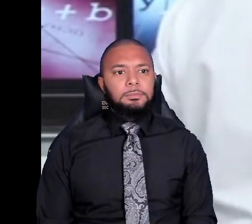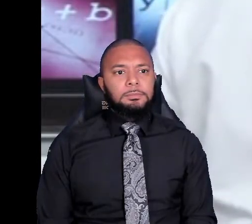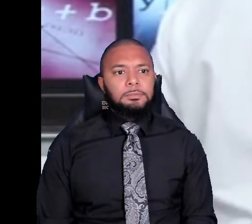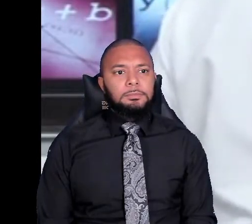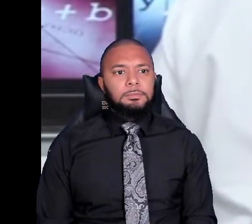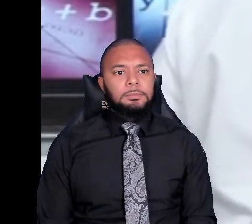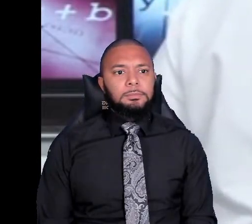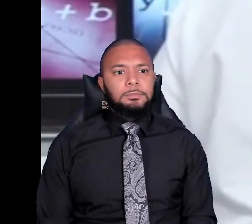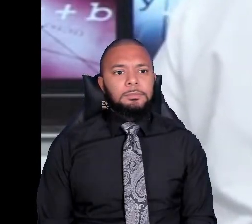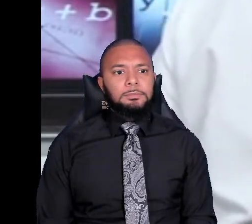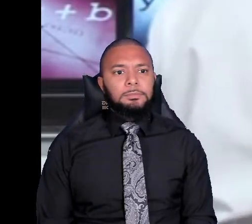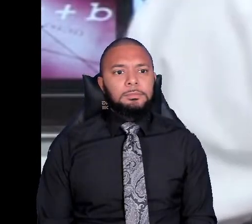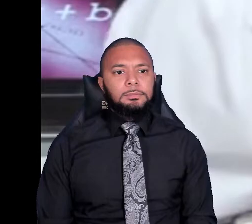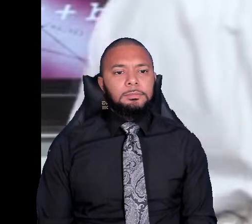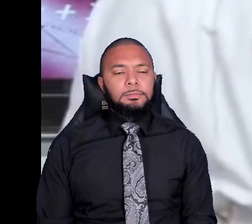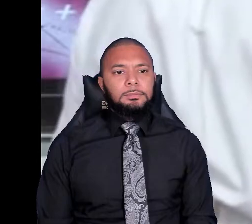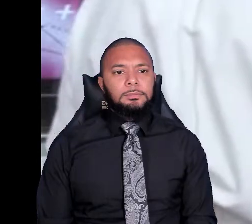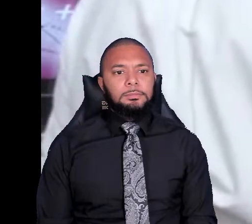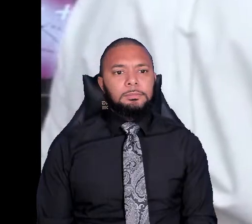equals 21.